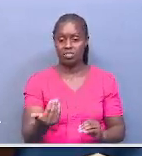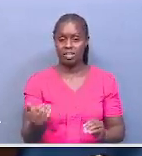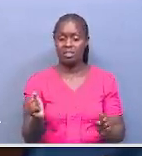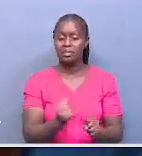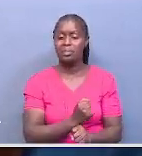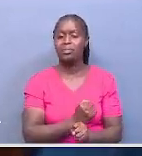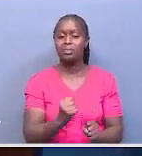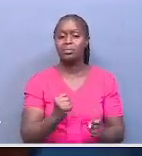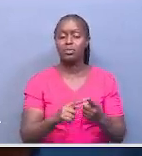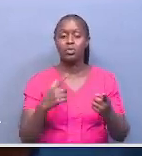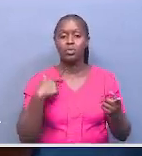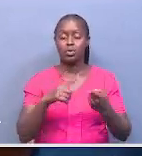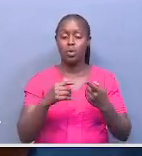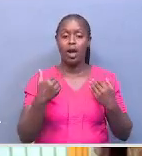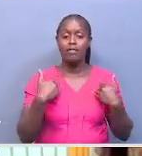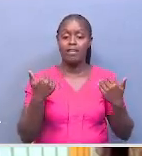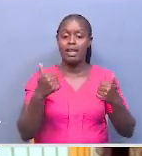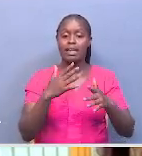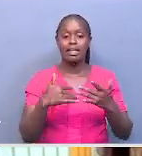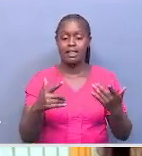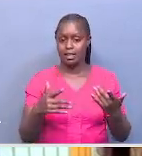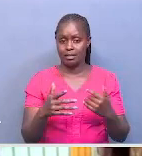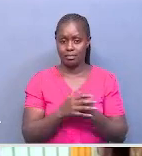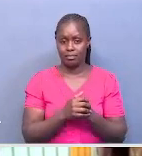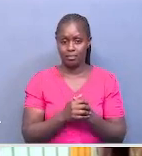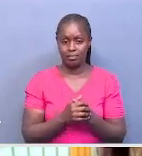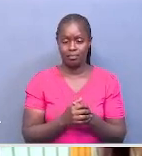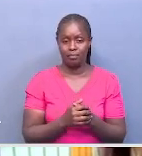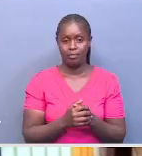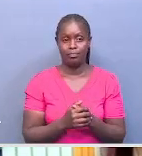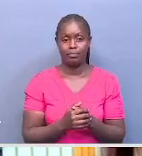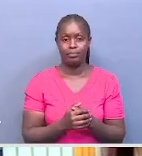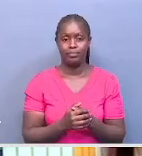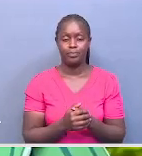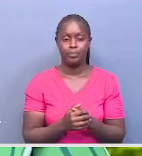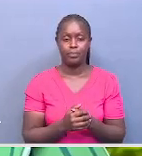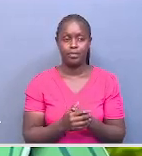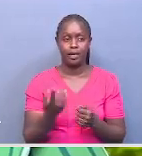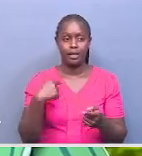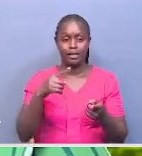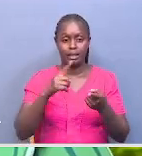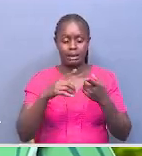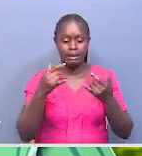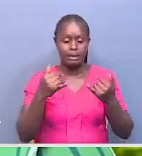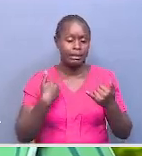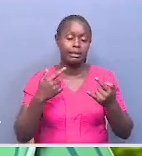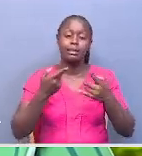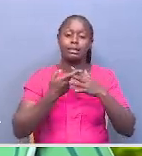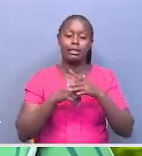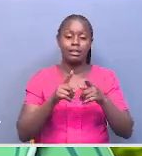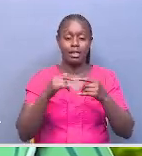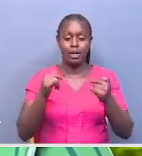the harsh realities of joblessness. I went to take drastic measures